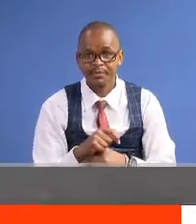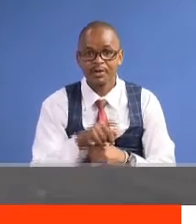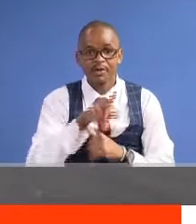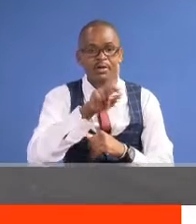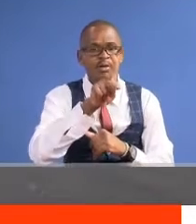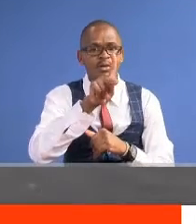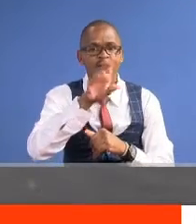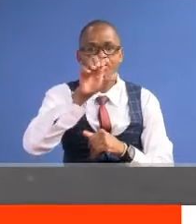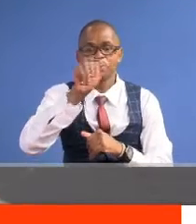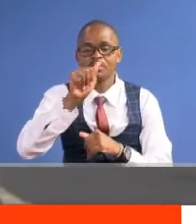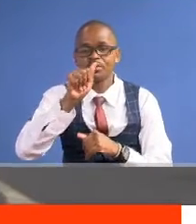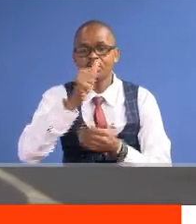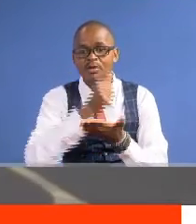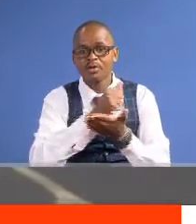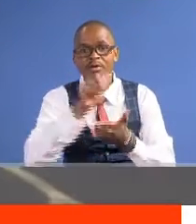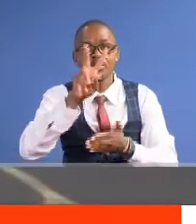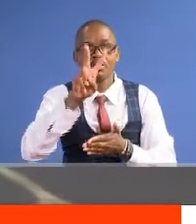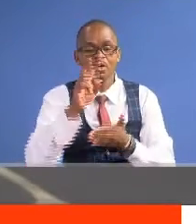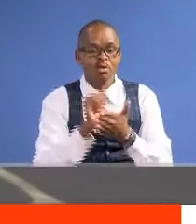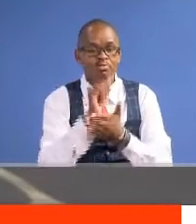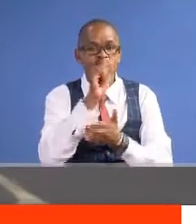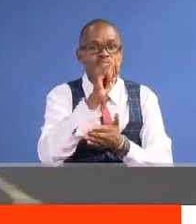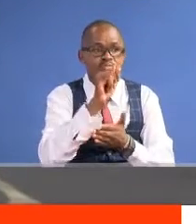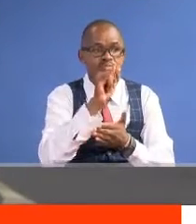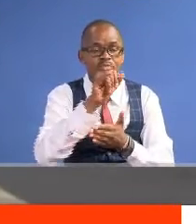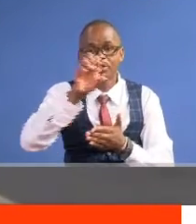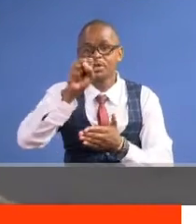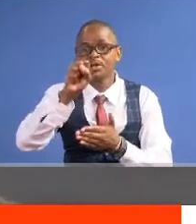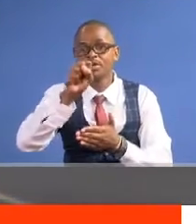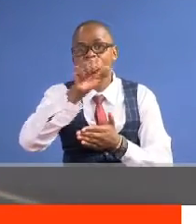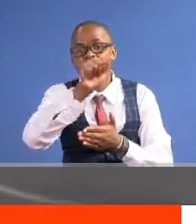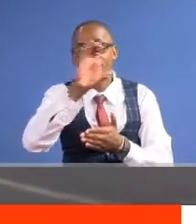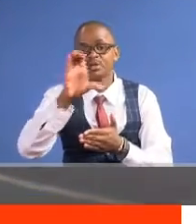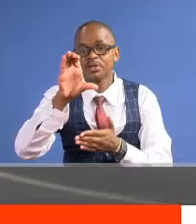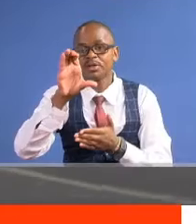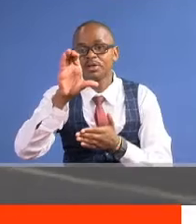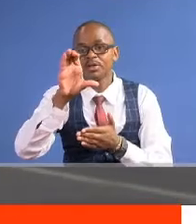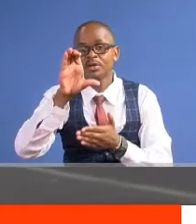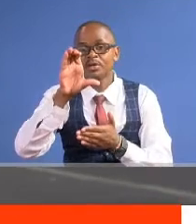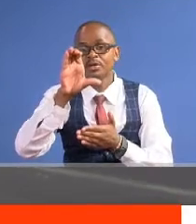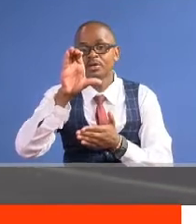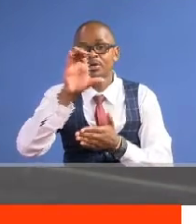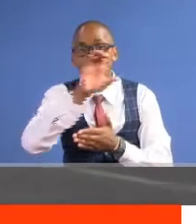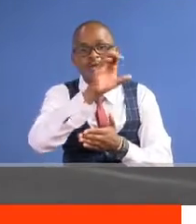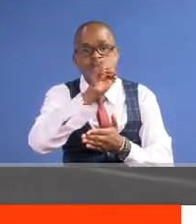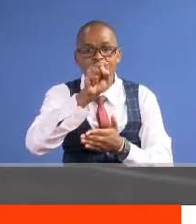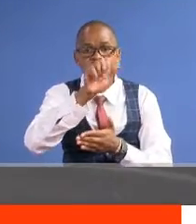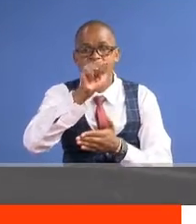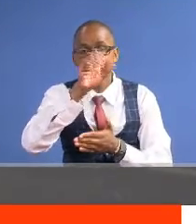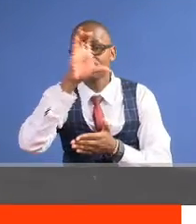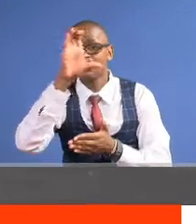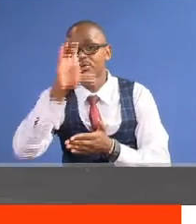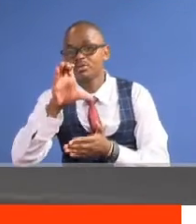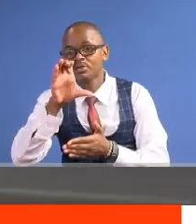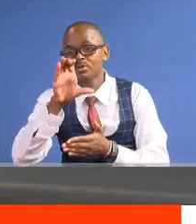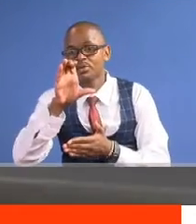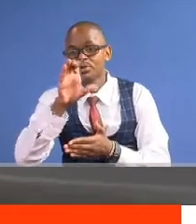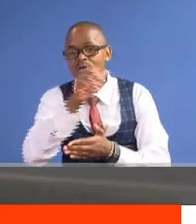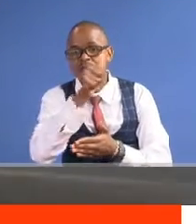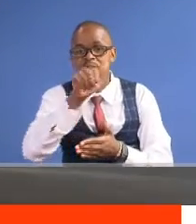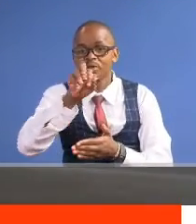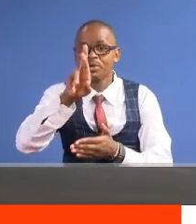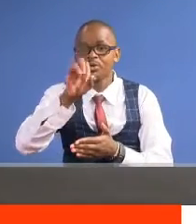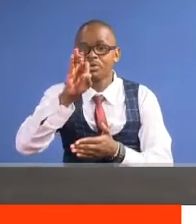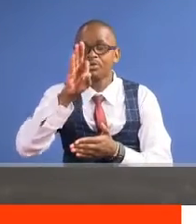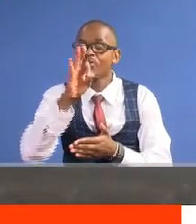KCAA has further suspended 2 aircraft operators, SAC and Adventures Aloft. SAC is a cargo airline, while Aloft